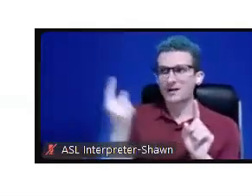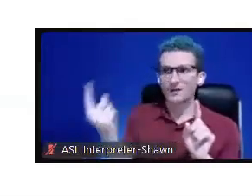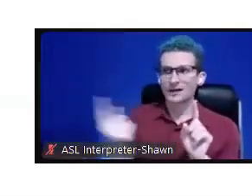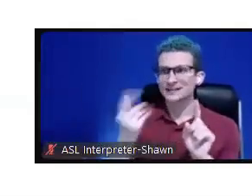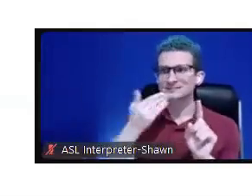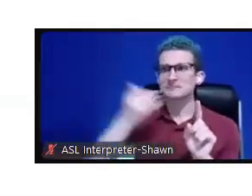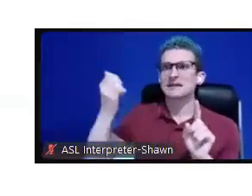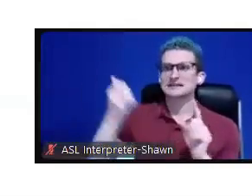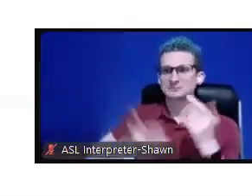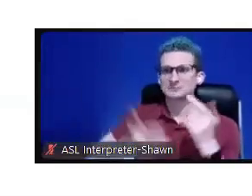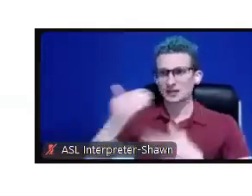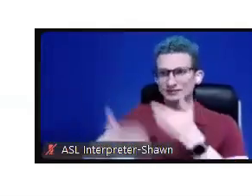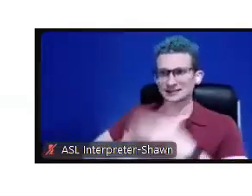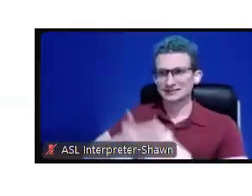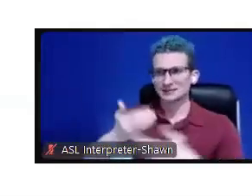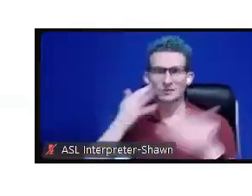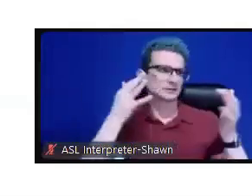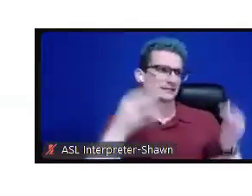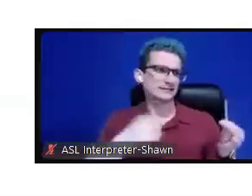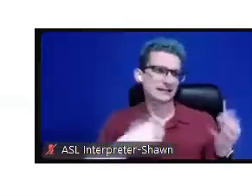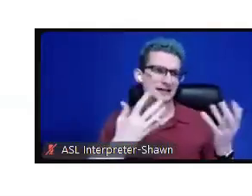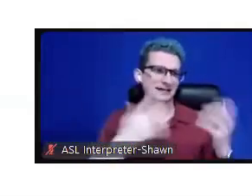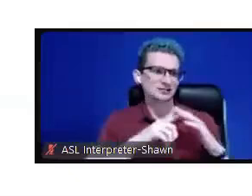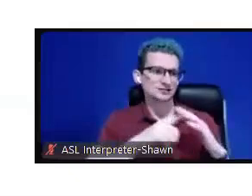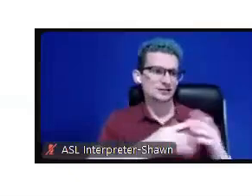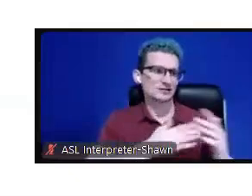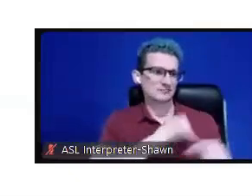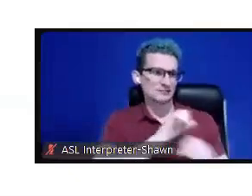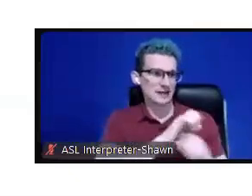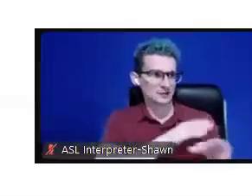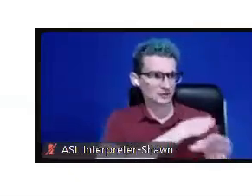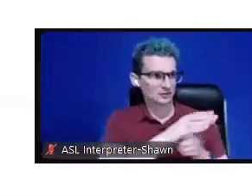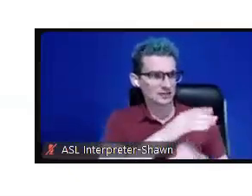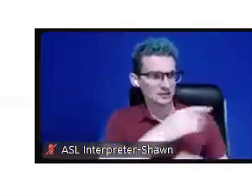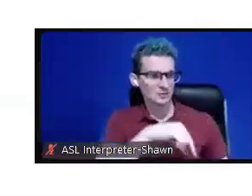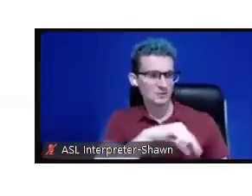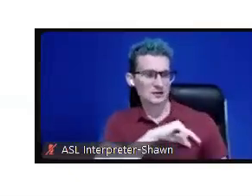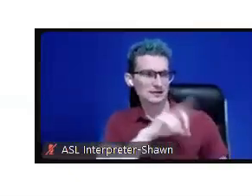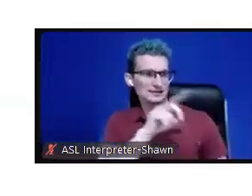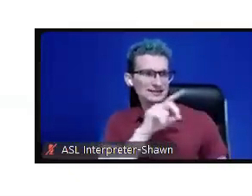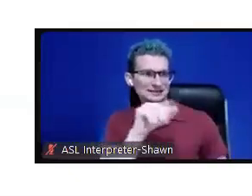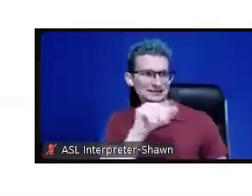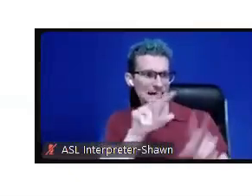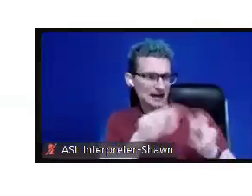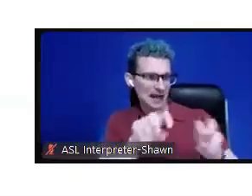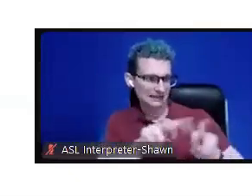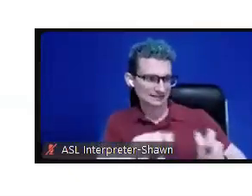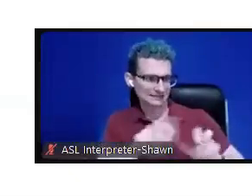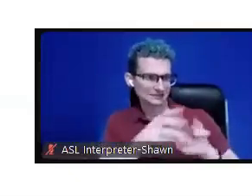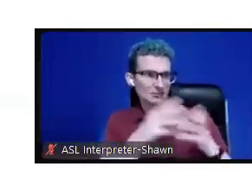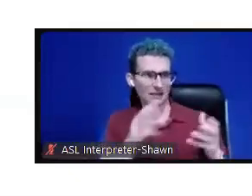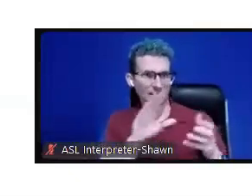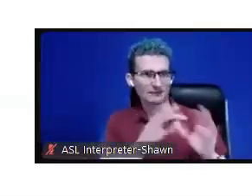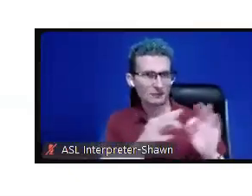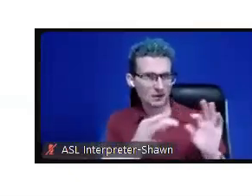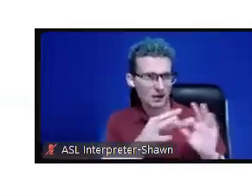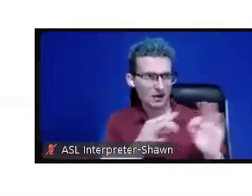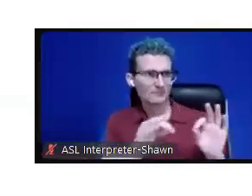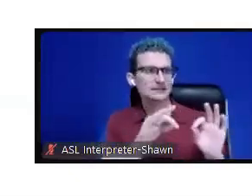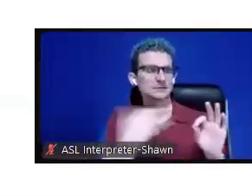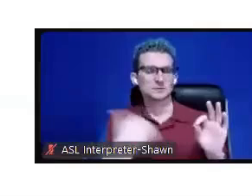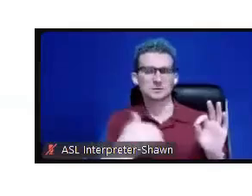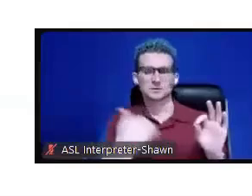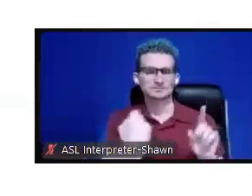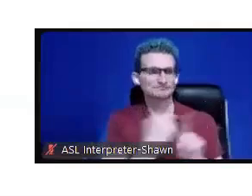I started my career in qualitative data analysis, so a lot of what you said really resonated, especially the lack of utility